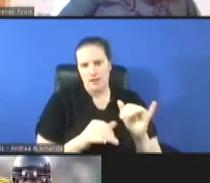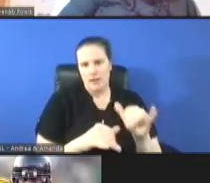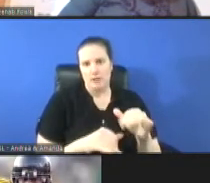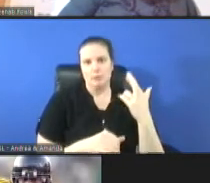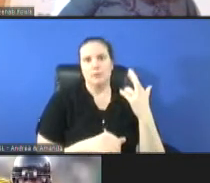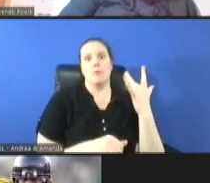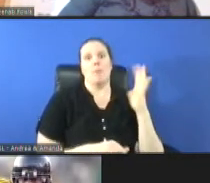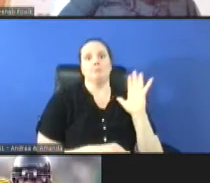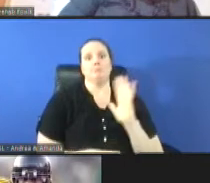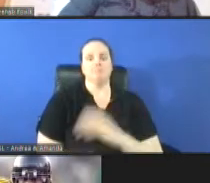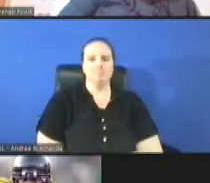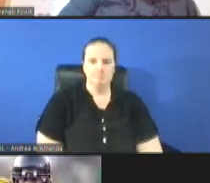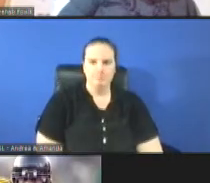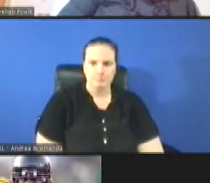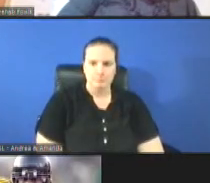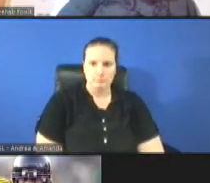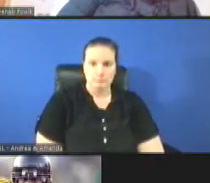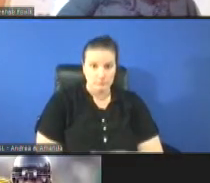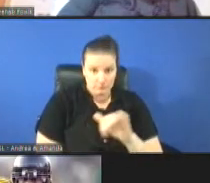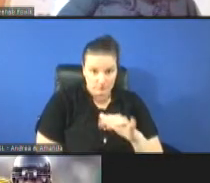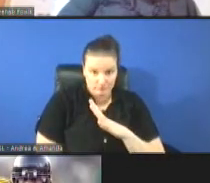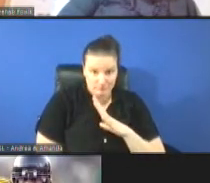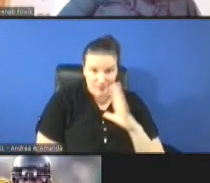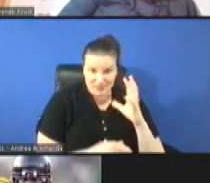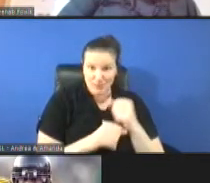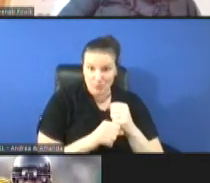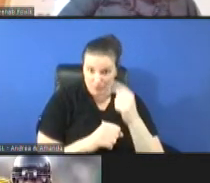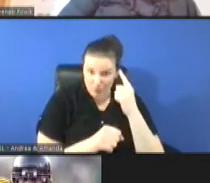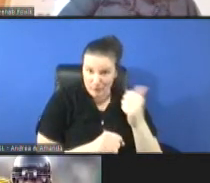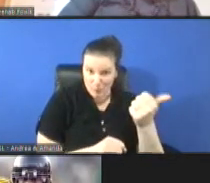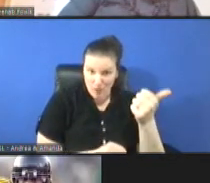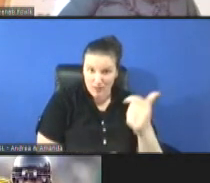why. Is that an okay summary for everybody?